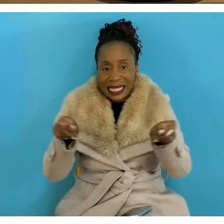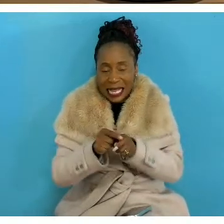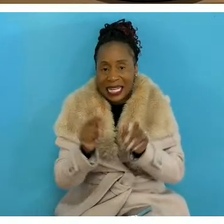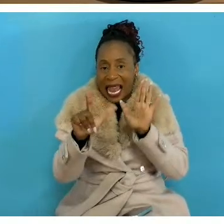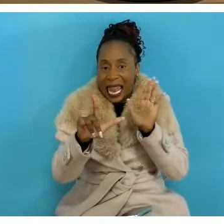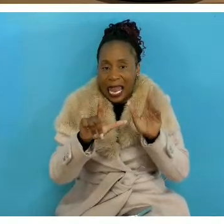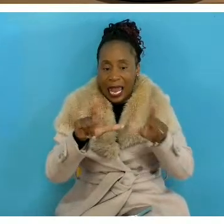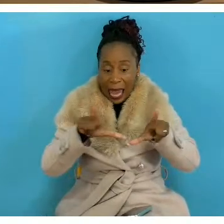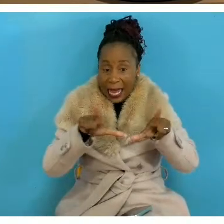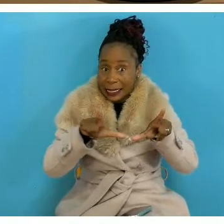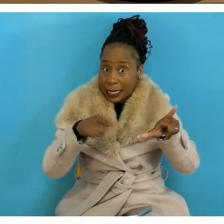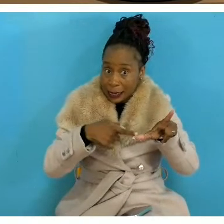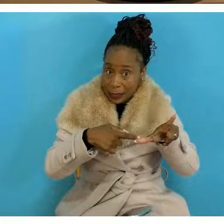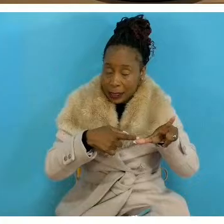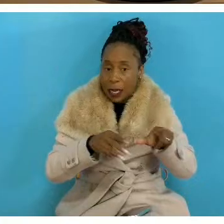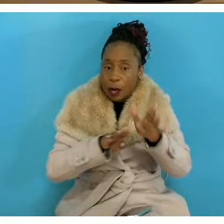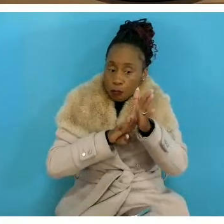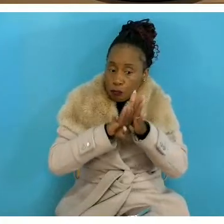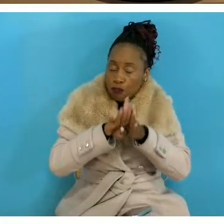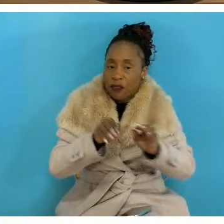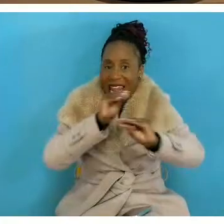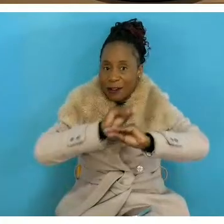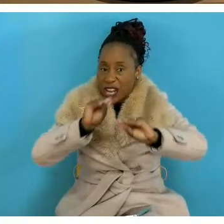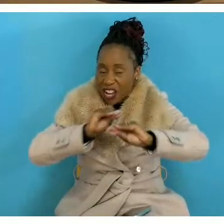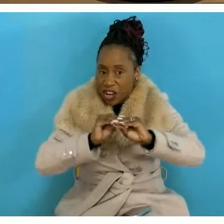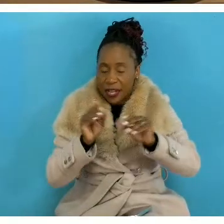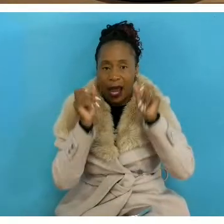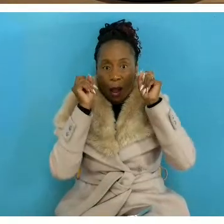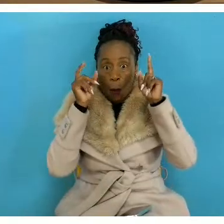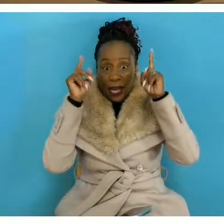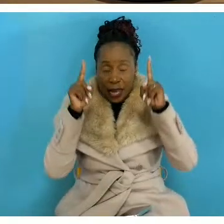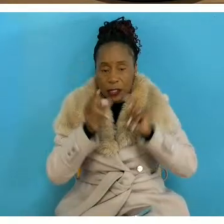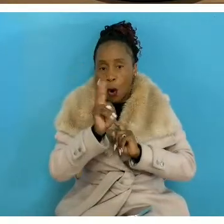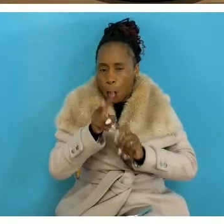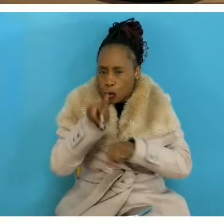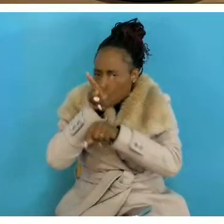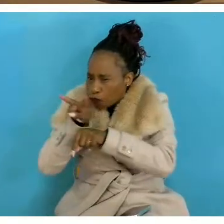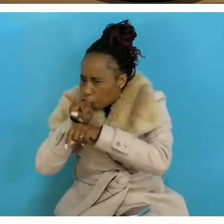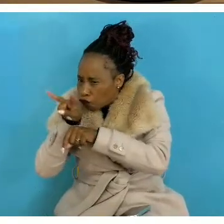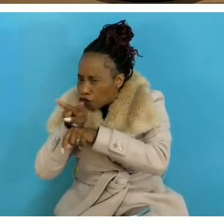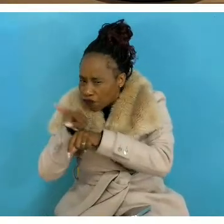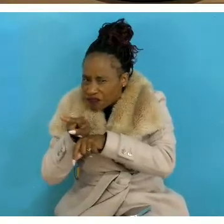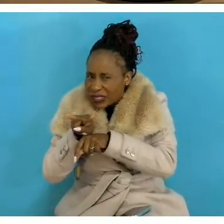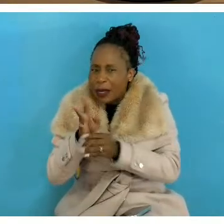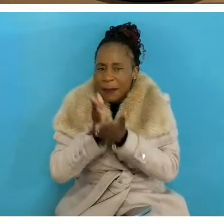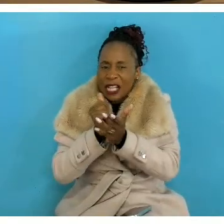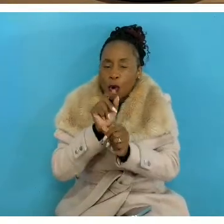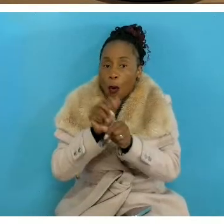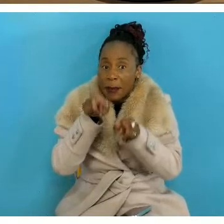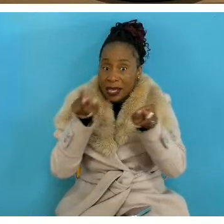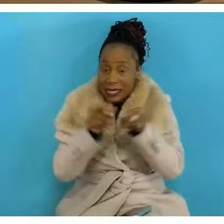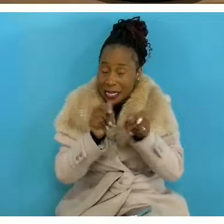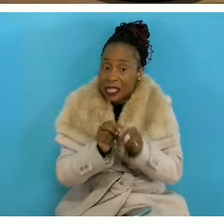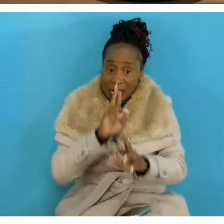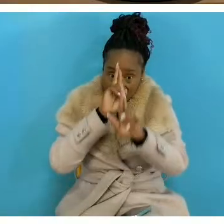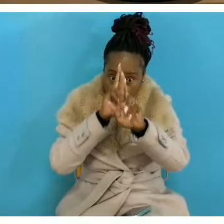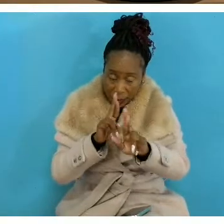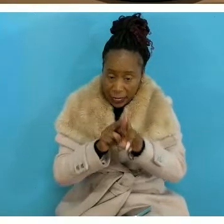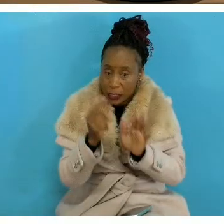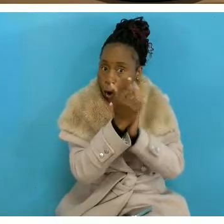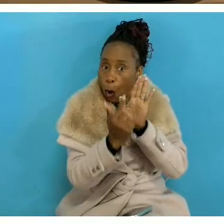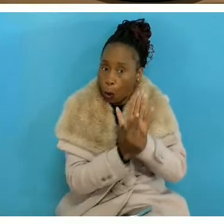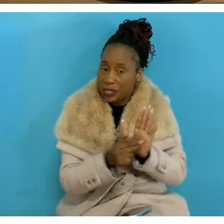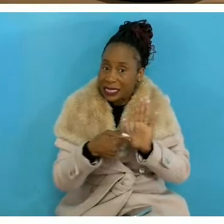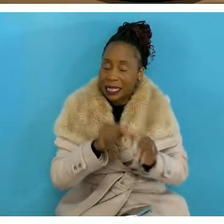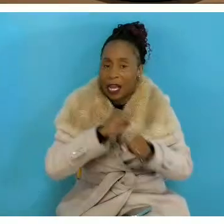promote education and awareness, as well as monitor and enforce compliance with the Gauteng